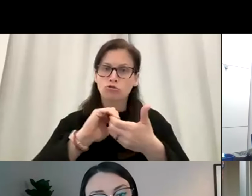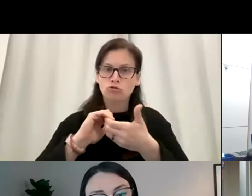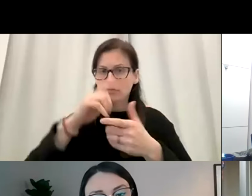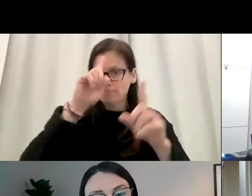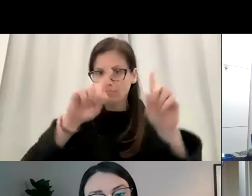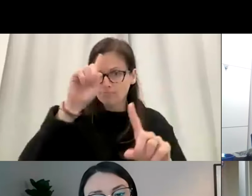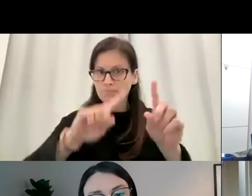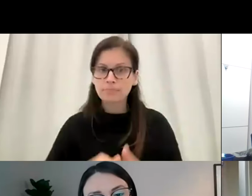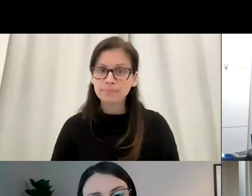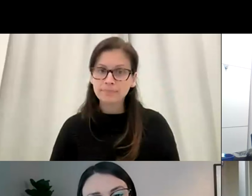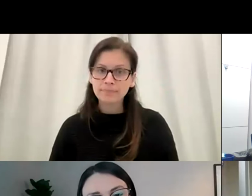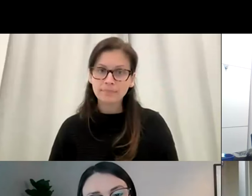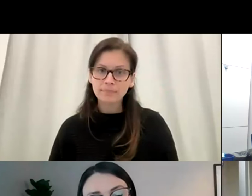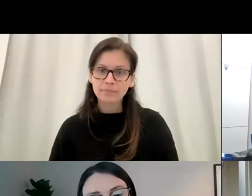collaboration.